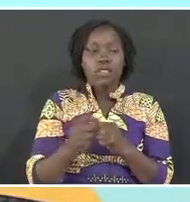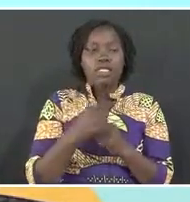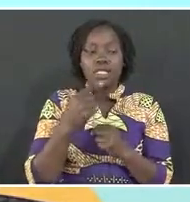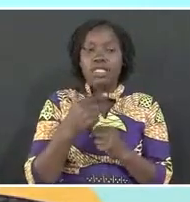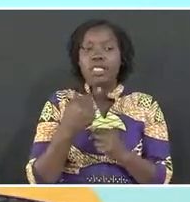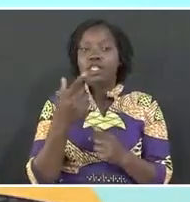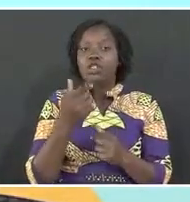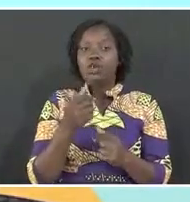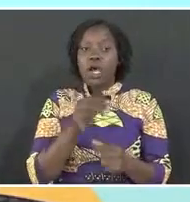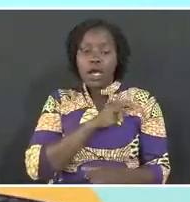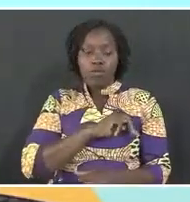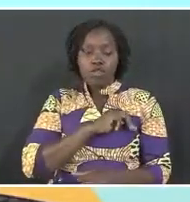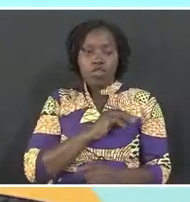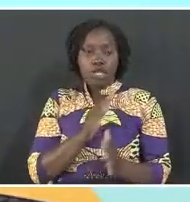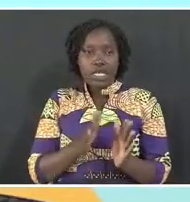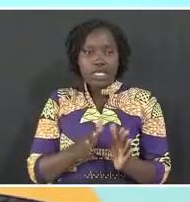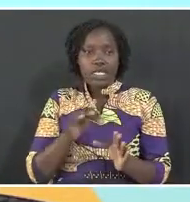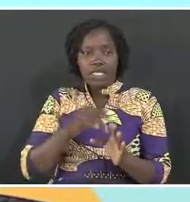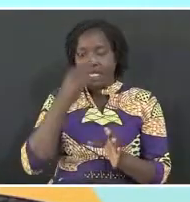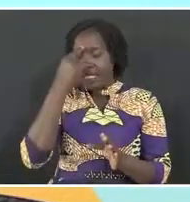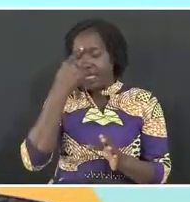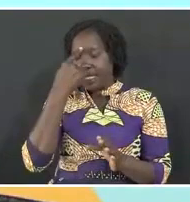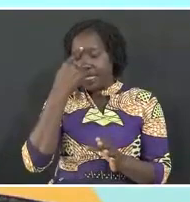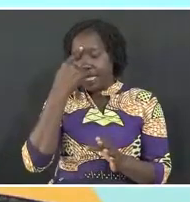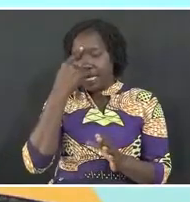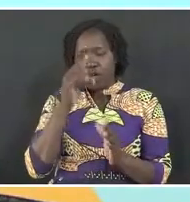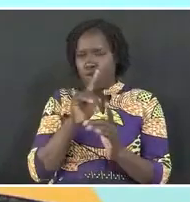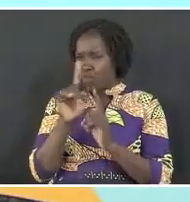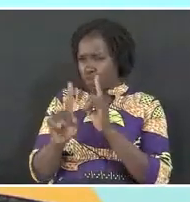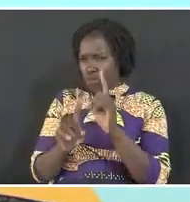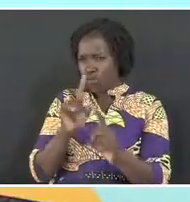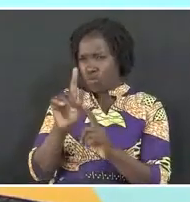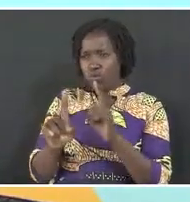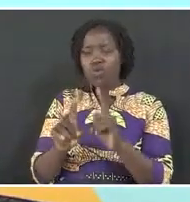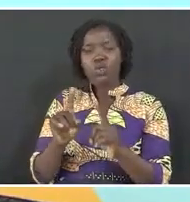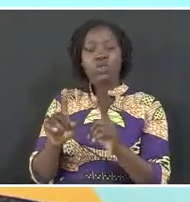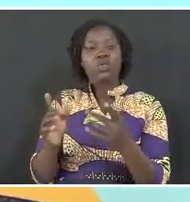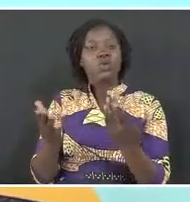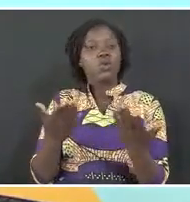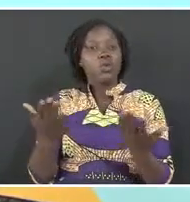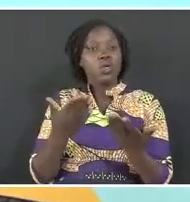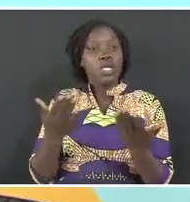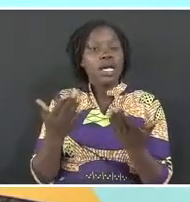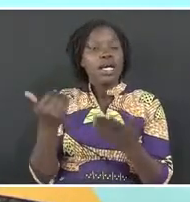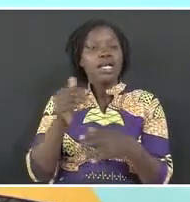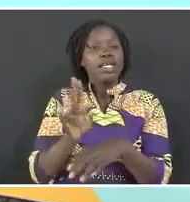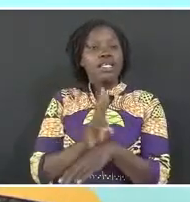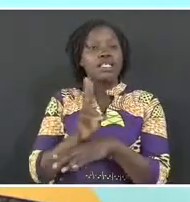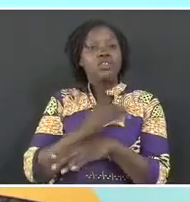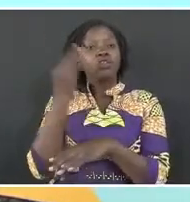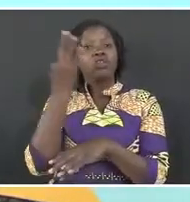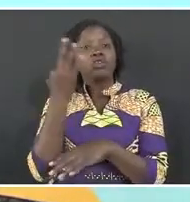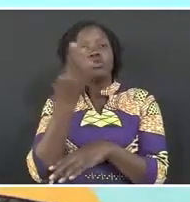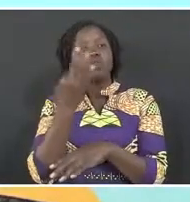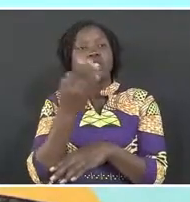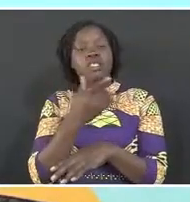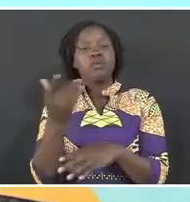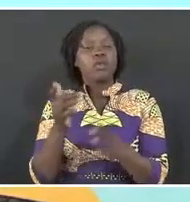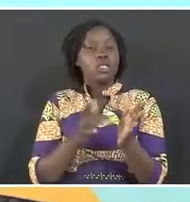a missionary in India who was questioning whether it was of any use to preach to the